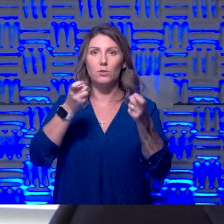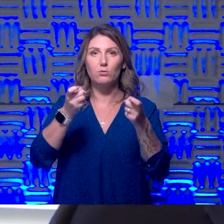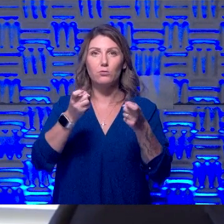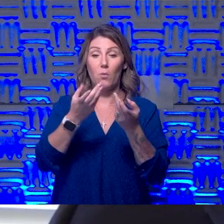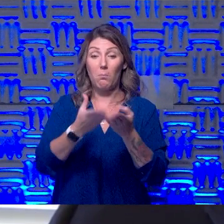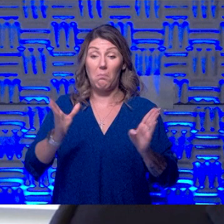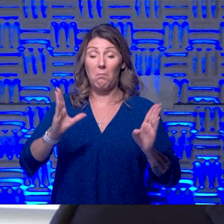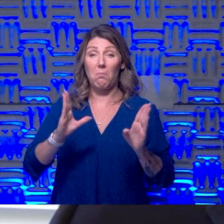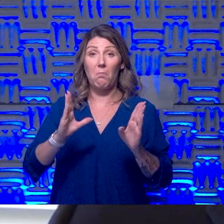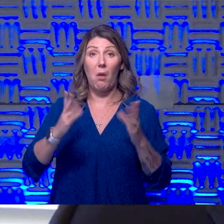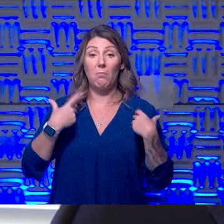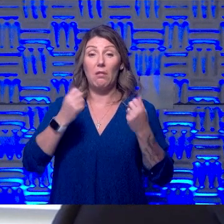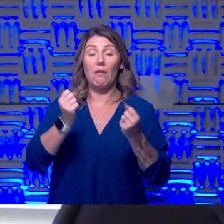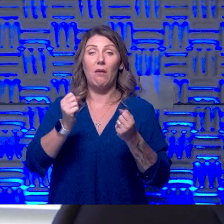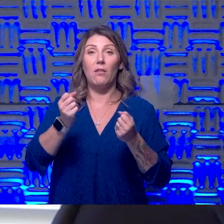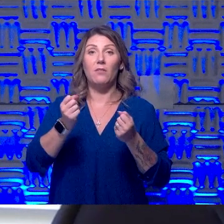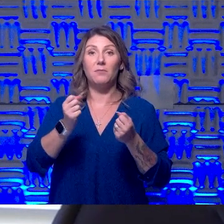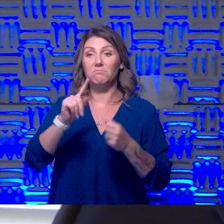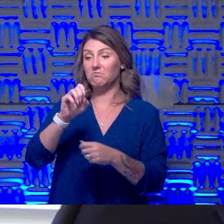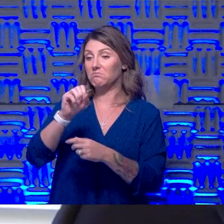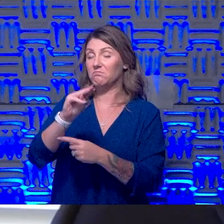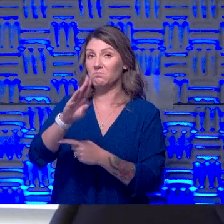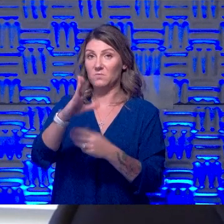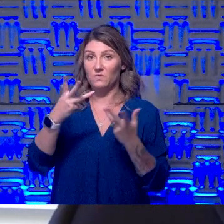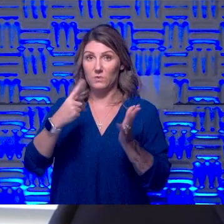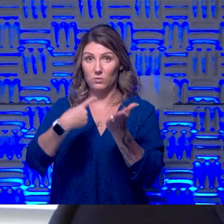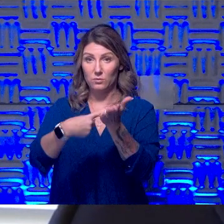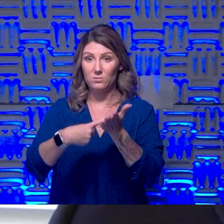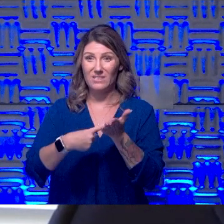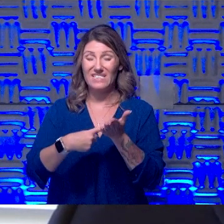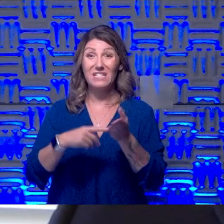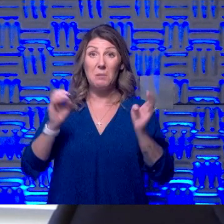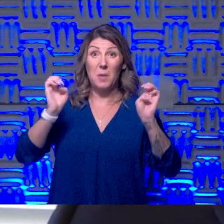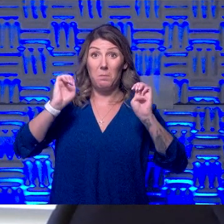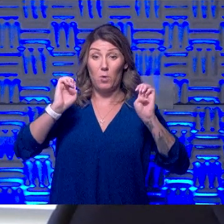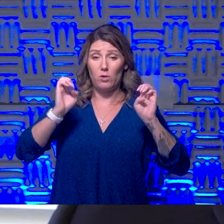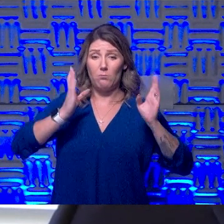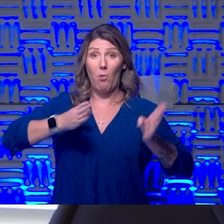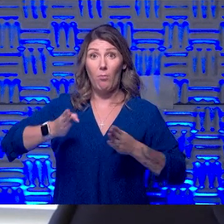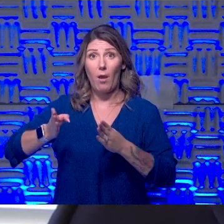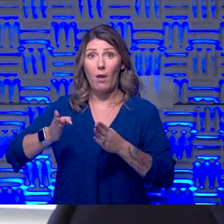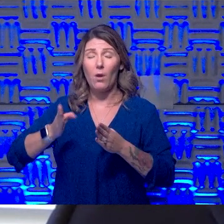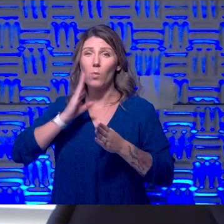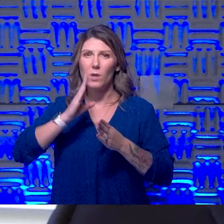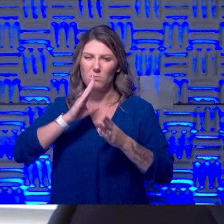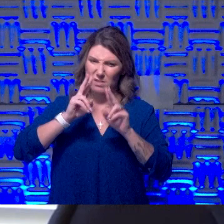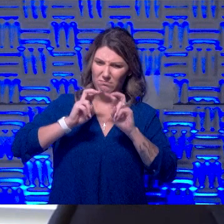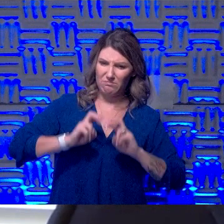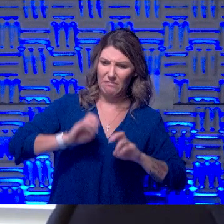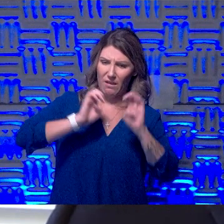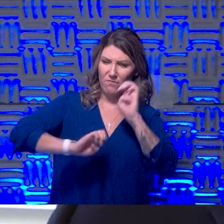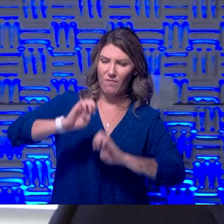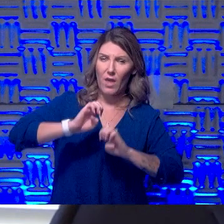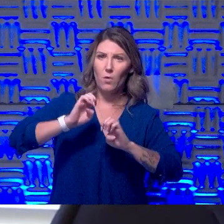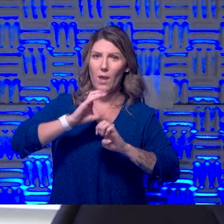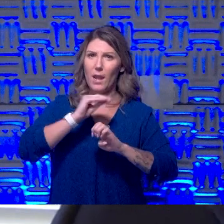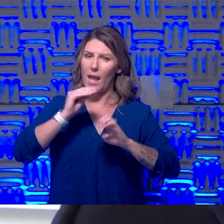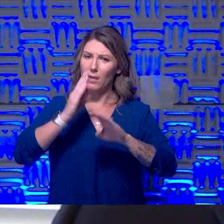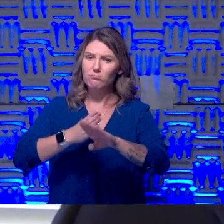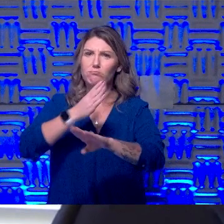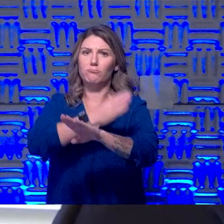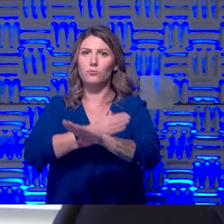public health Tom talked about is important. Emergency preparedness, I think, is going to be reevaluated and stepped up so we can deal with